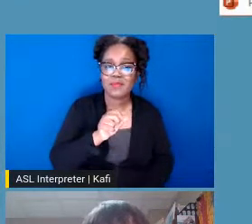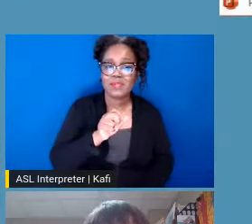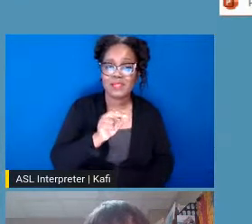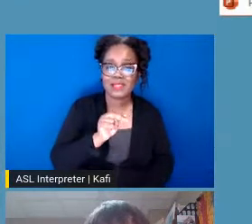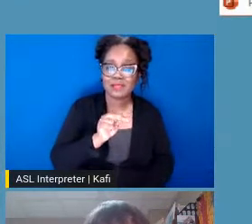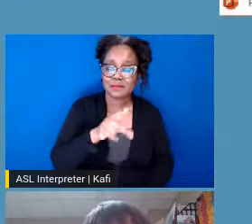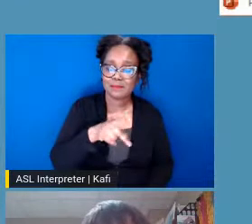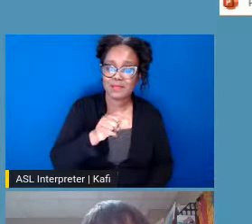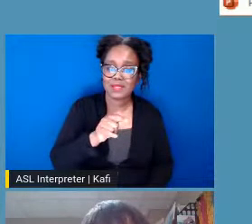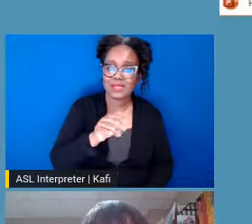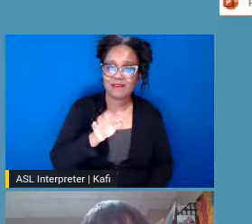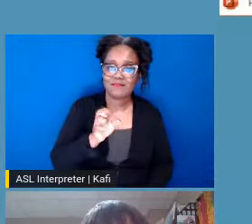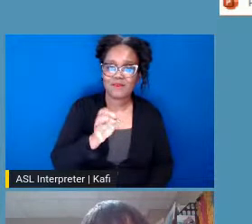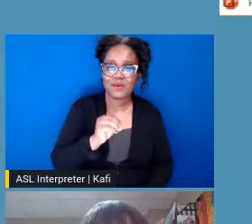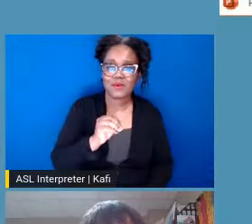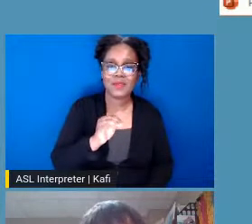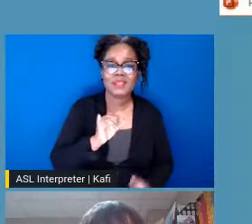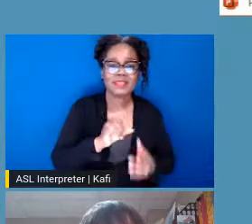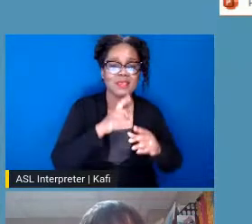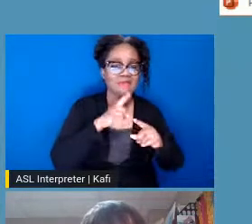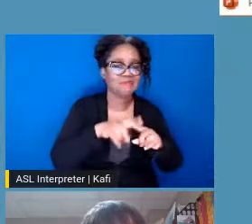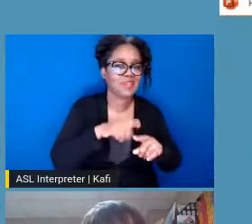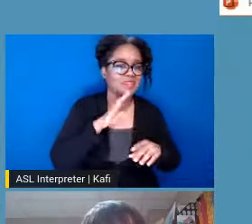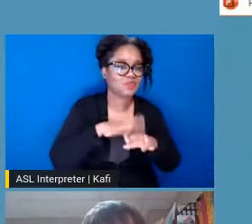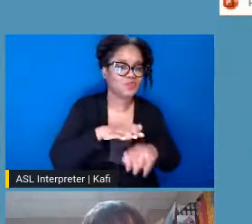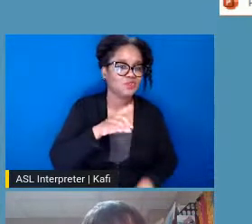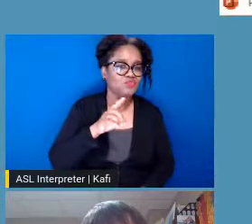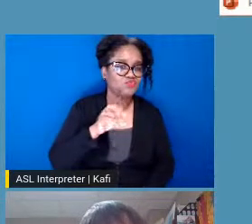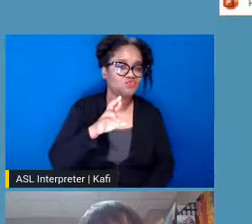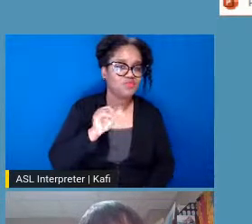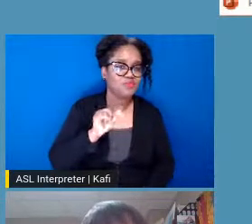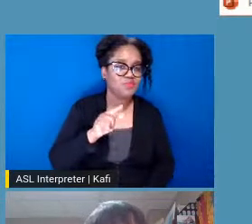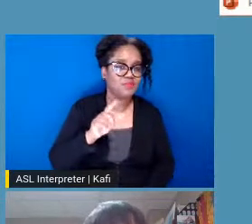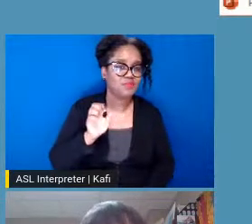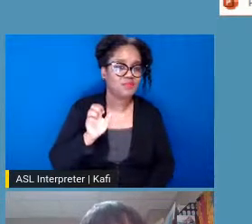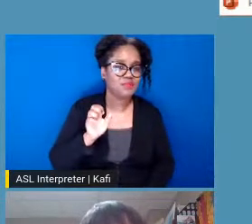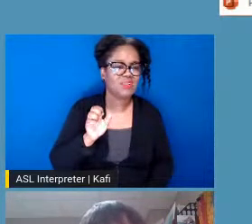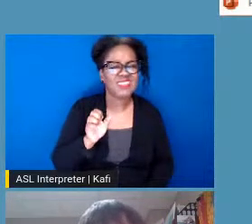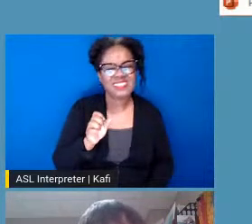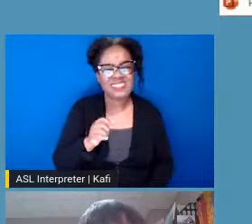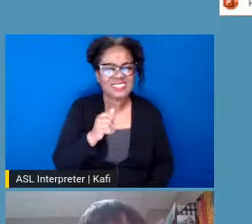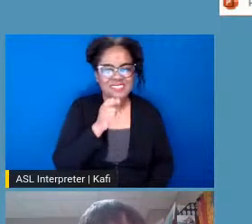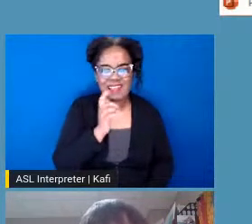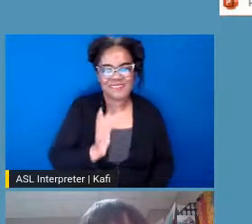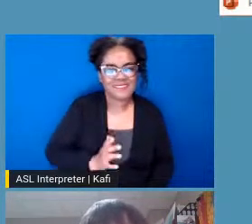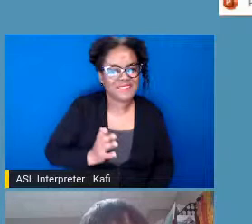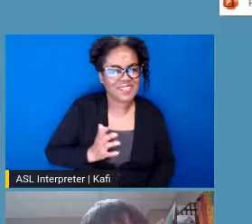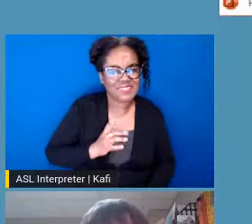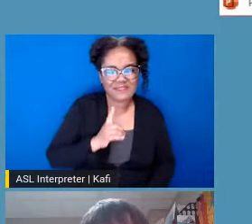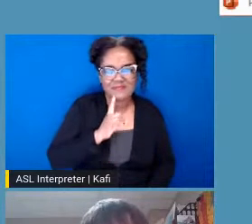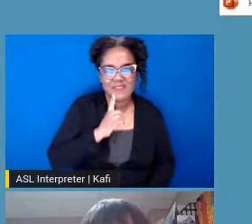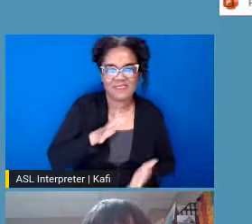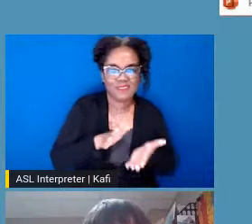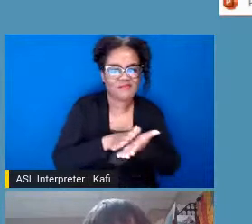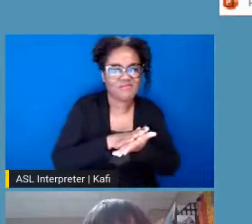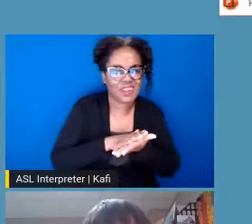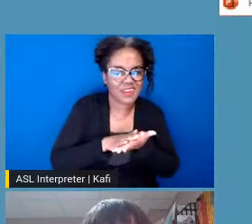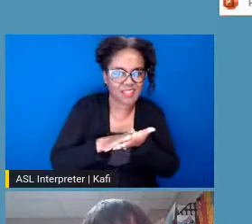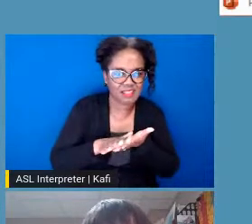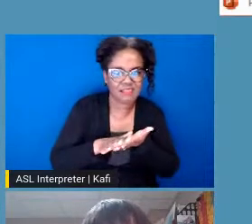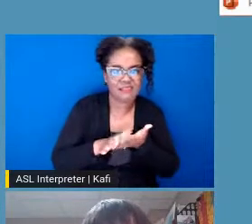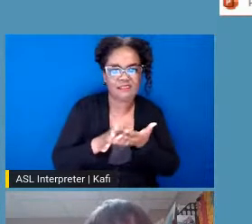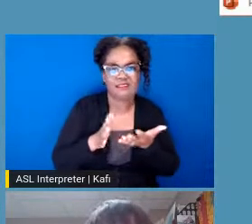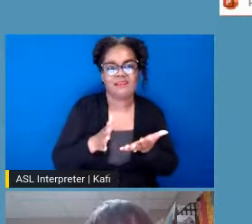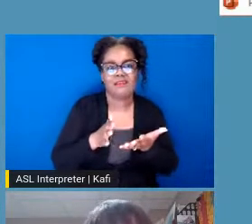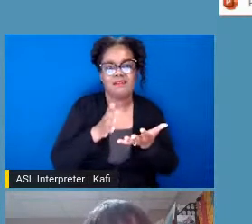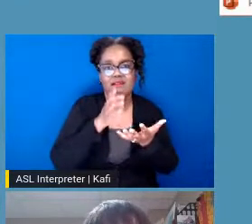which is based on Drupal. It's really quite vanilla and doesn't give us quite the look and feel of many art museum web